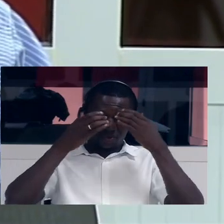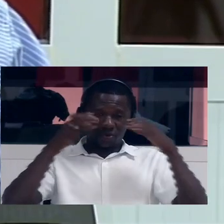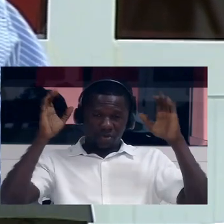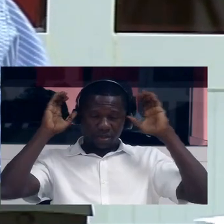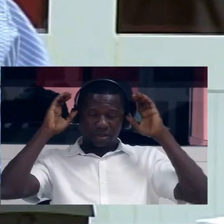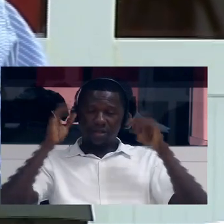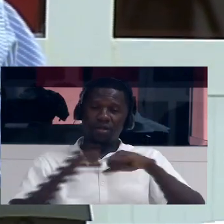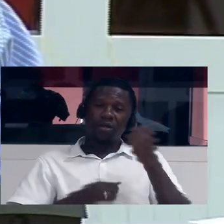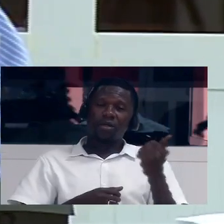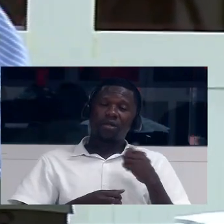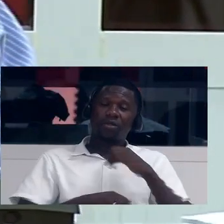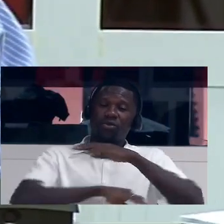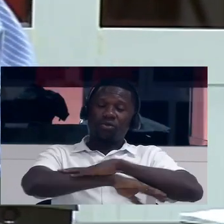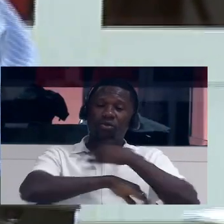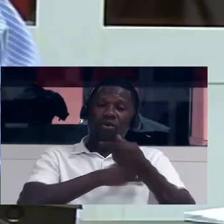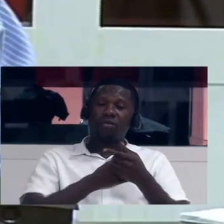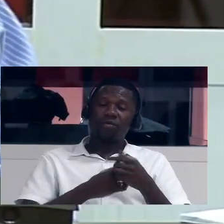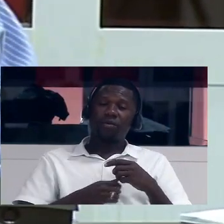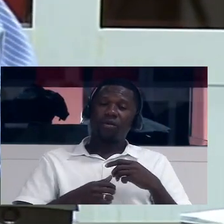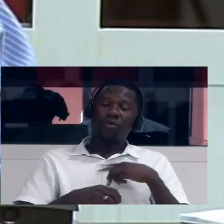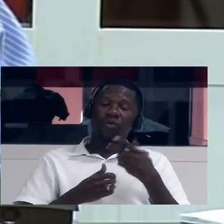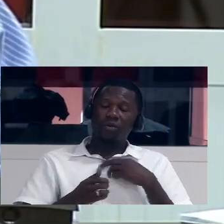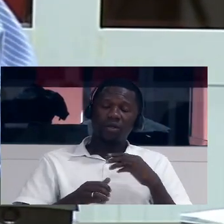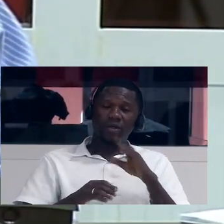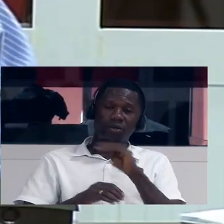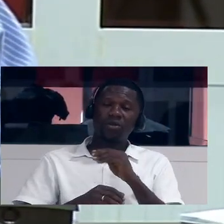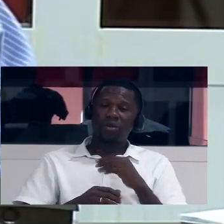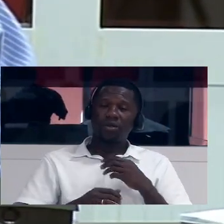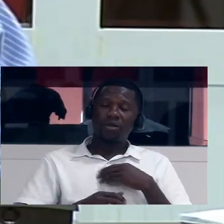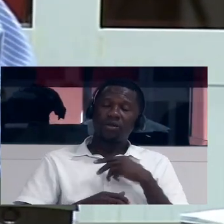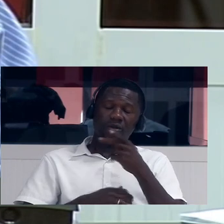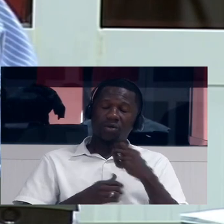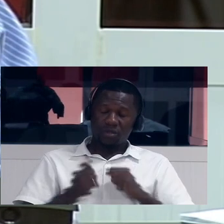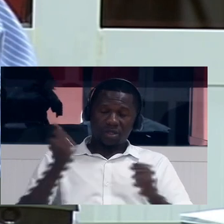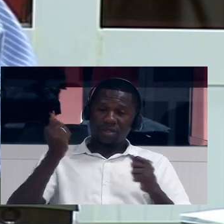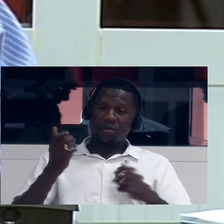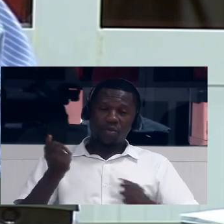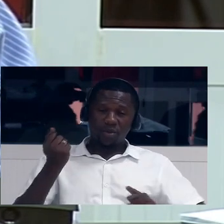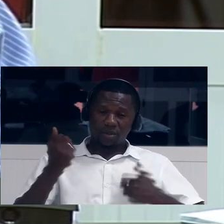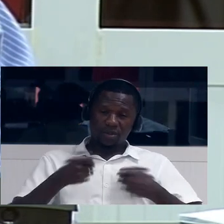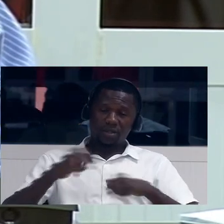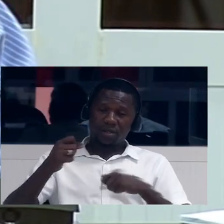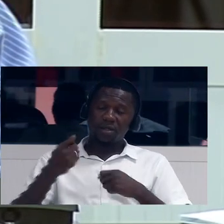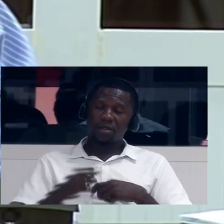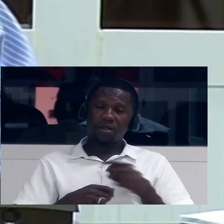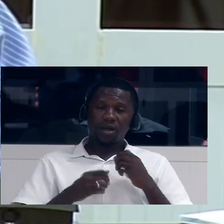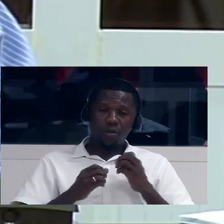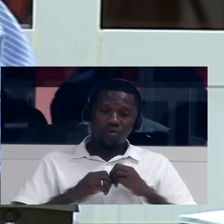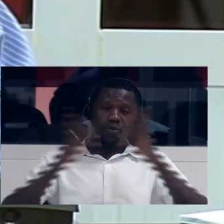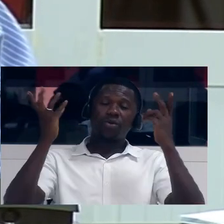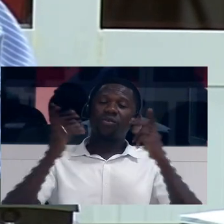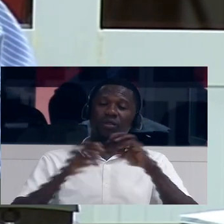of Ammunitions, where we did advanced explosive ordnance disposal and improvised explosive devices.